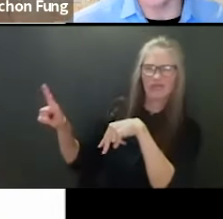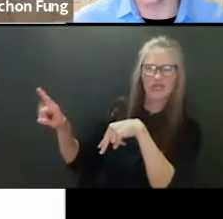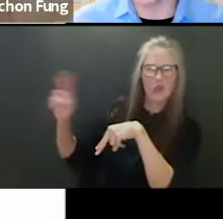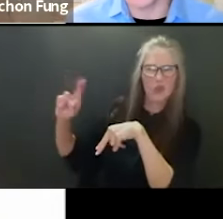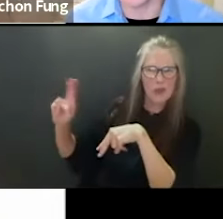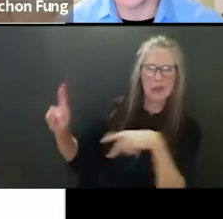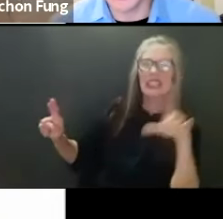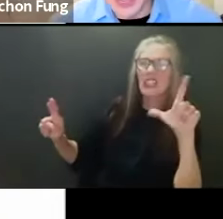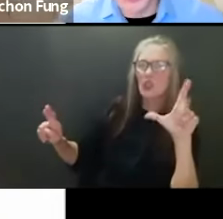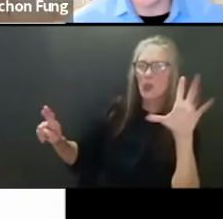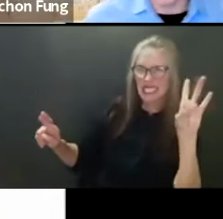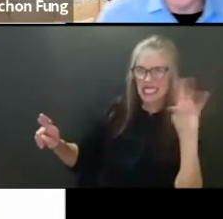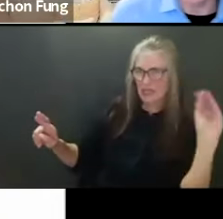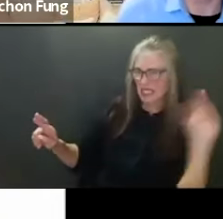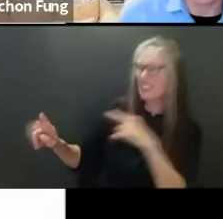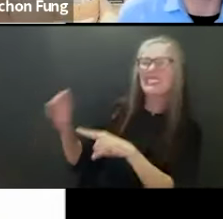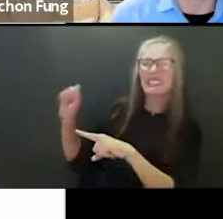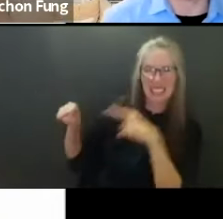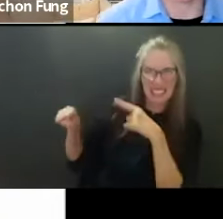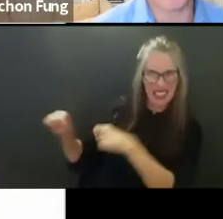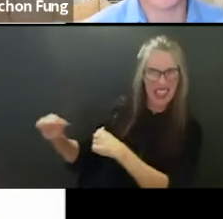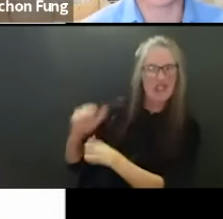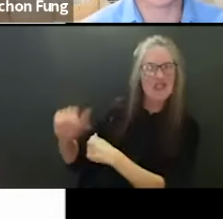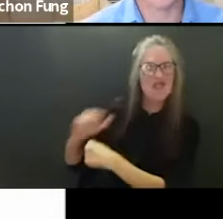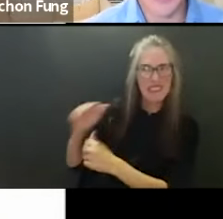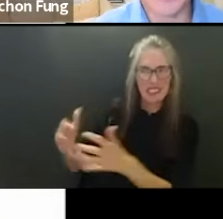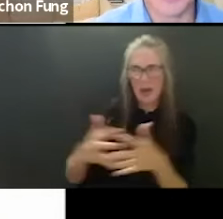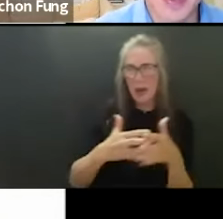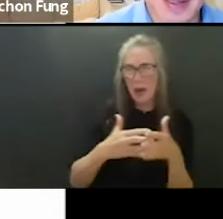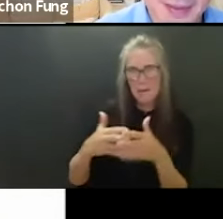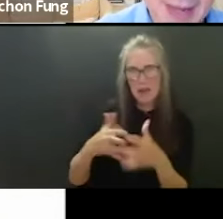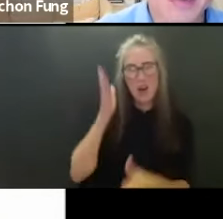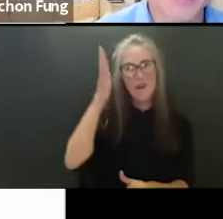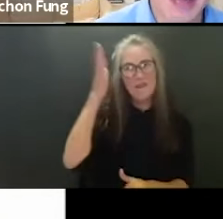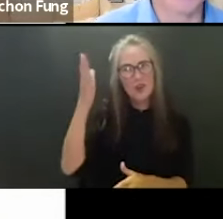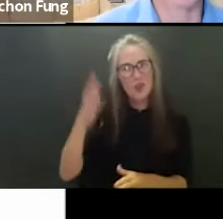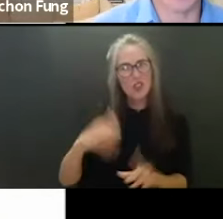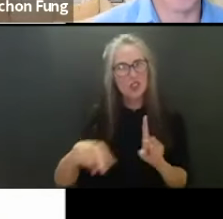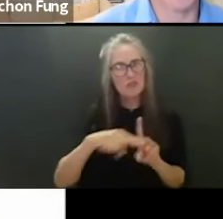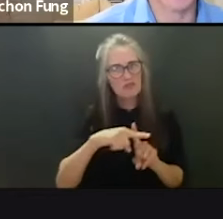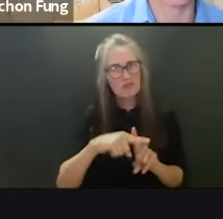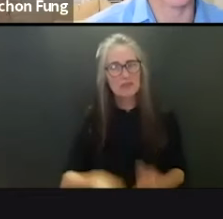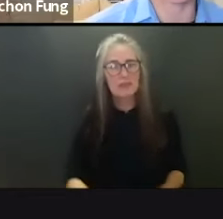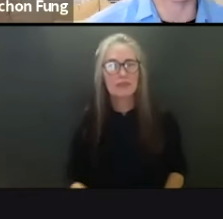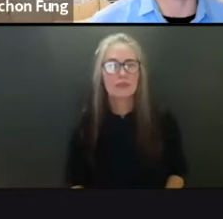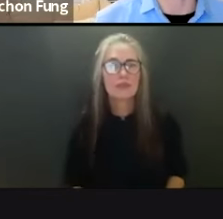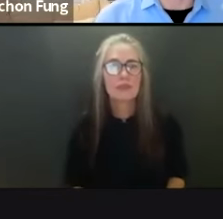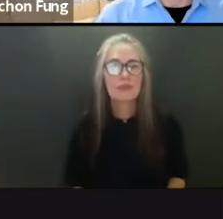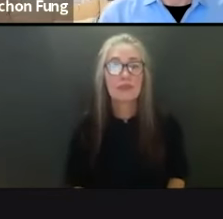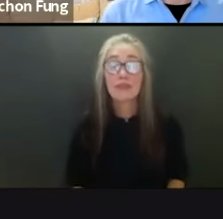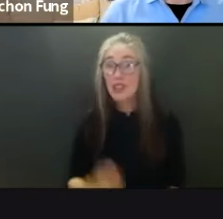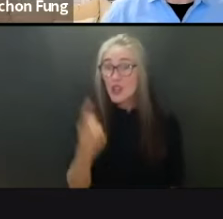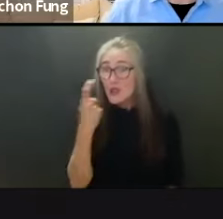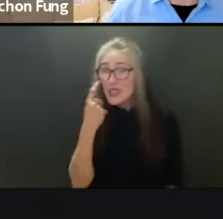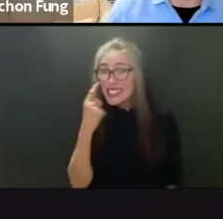view the other side as existentially threatening. That counts in my mind as a social crisis.